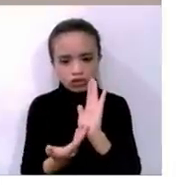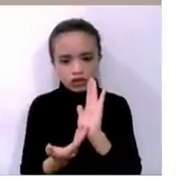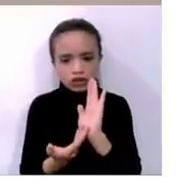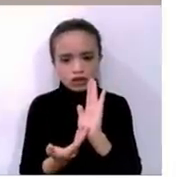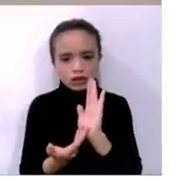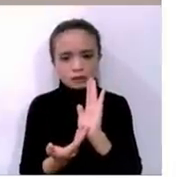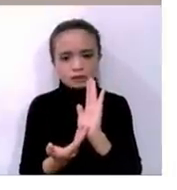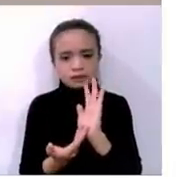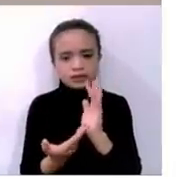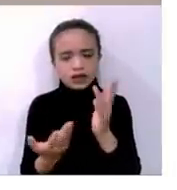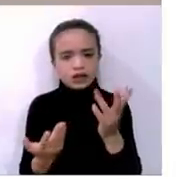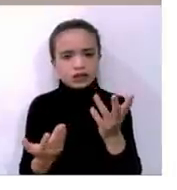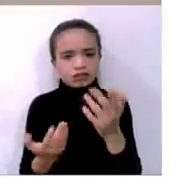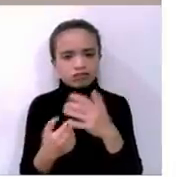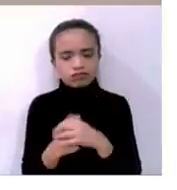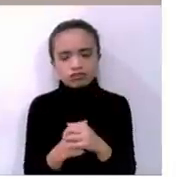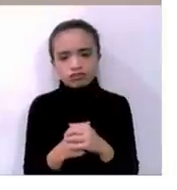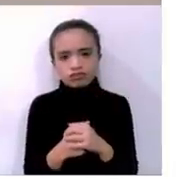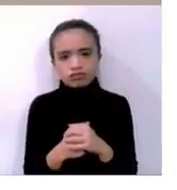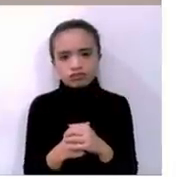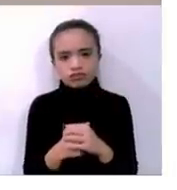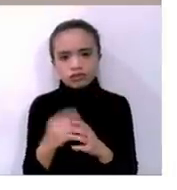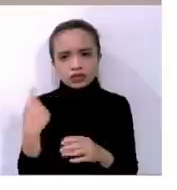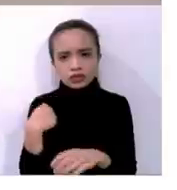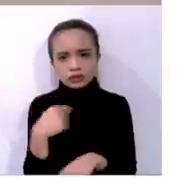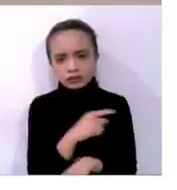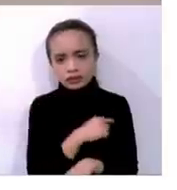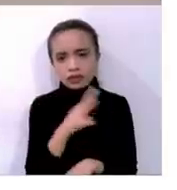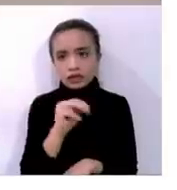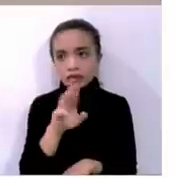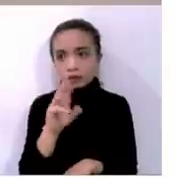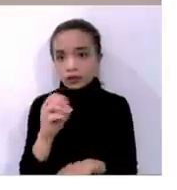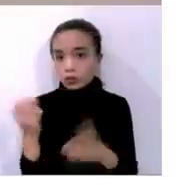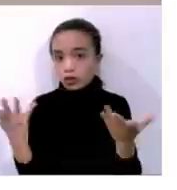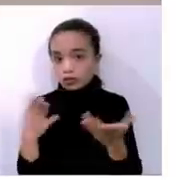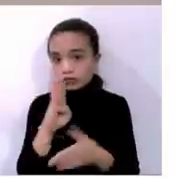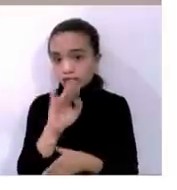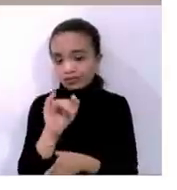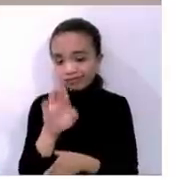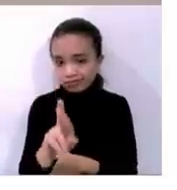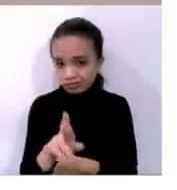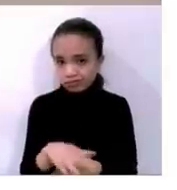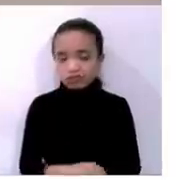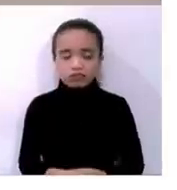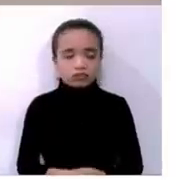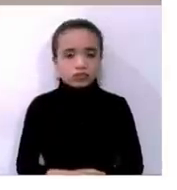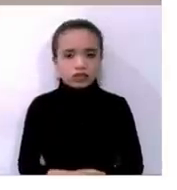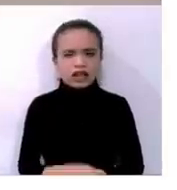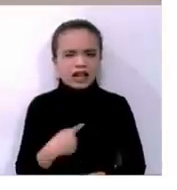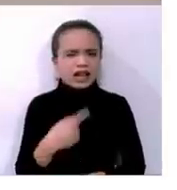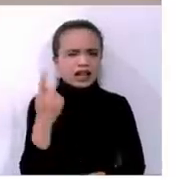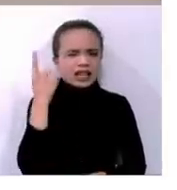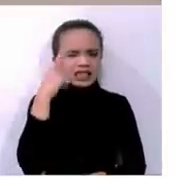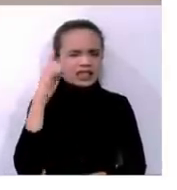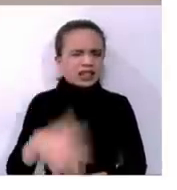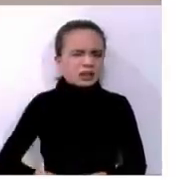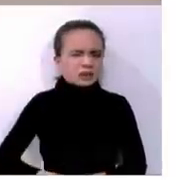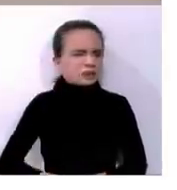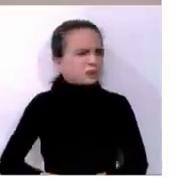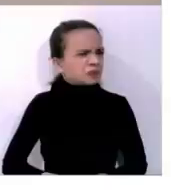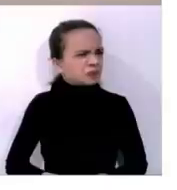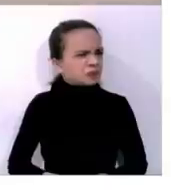the deficiency taxes of Marcos in the BIR. I think it's a very